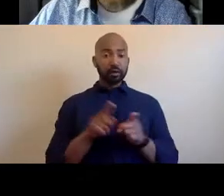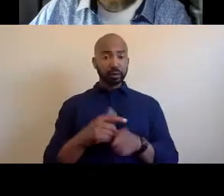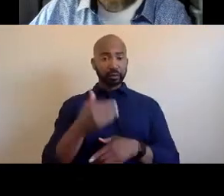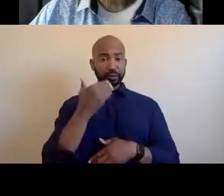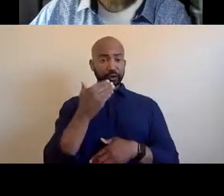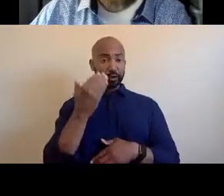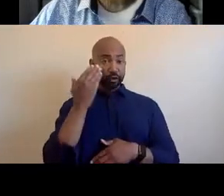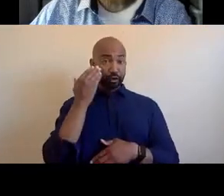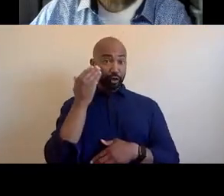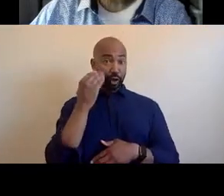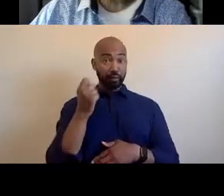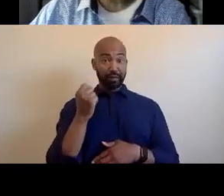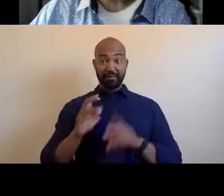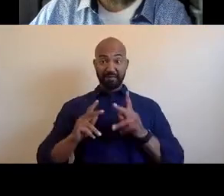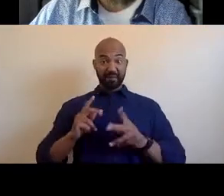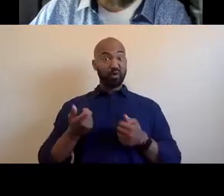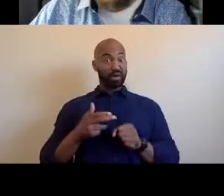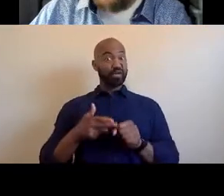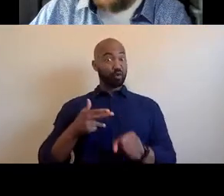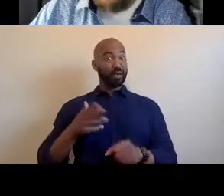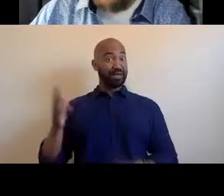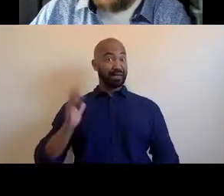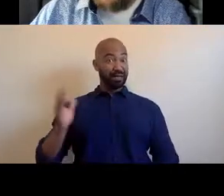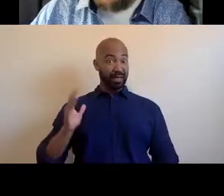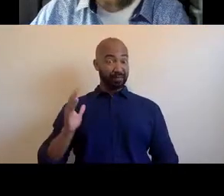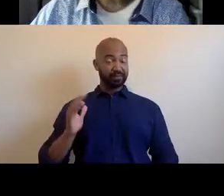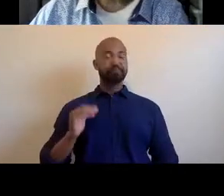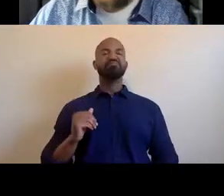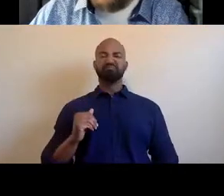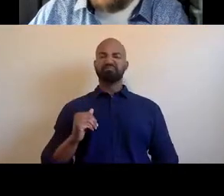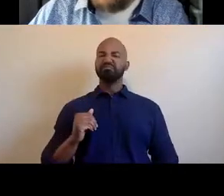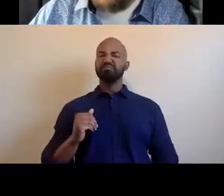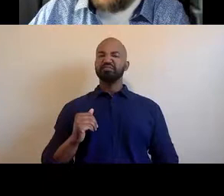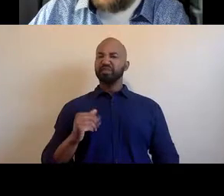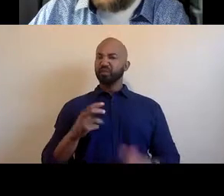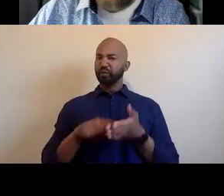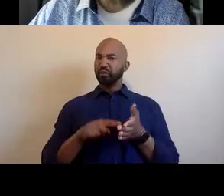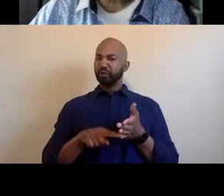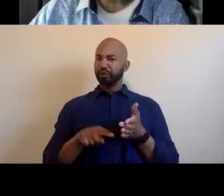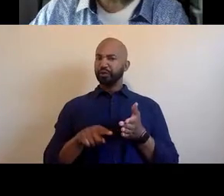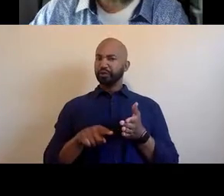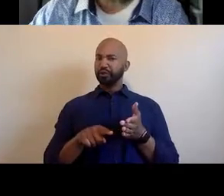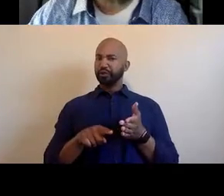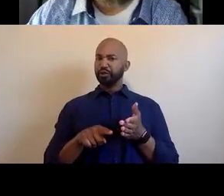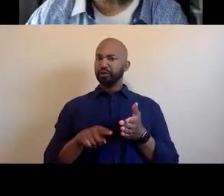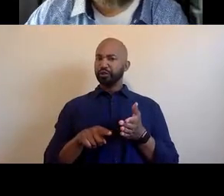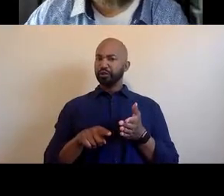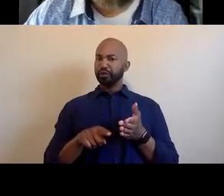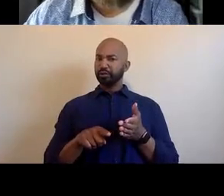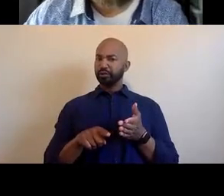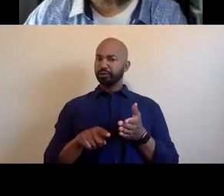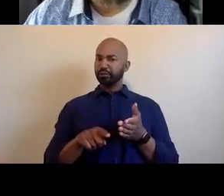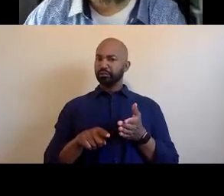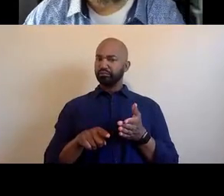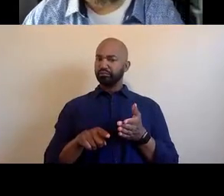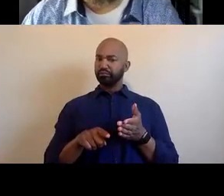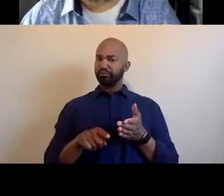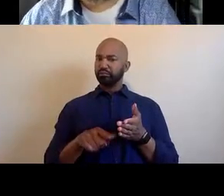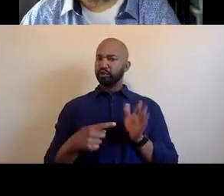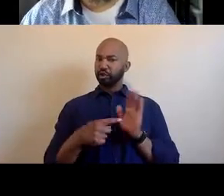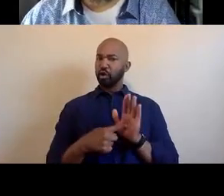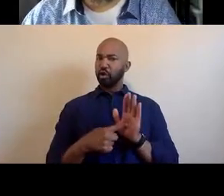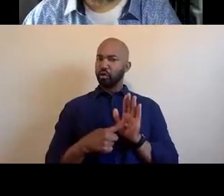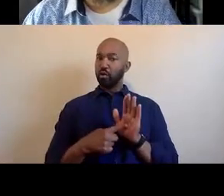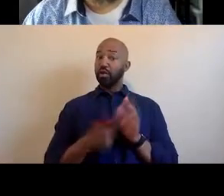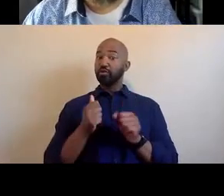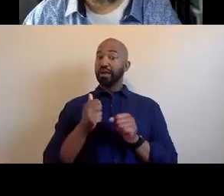to quit in the past, research tells us that the possibility of quitting in the future becomes even greater. So you may